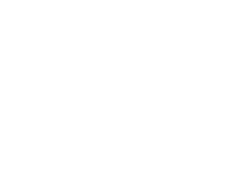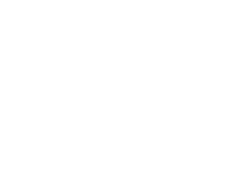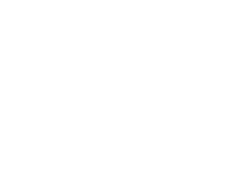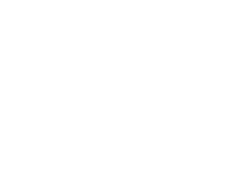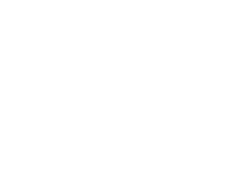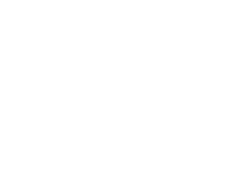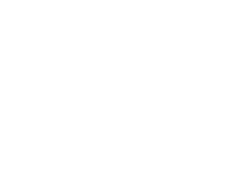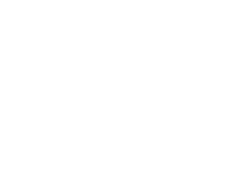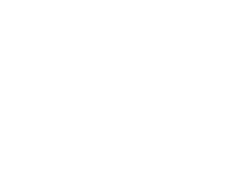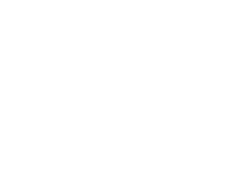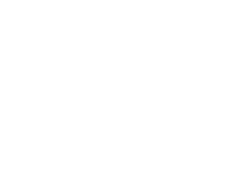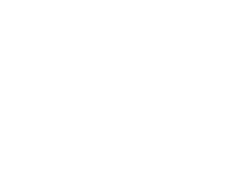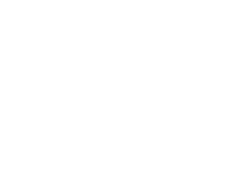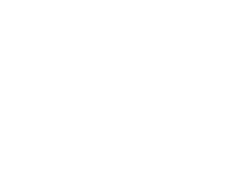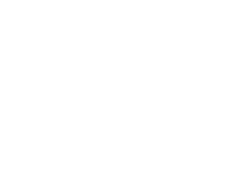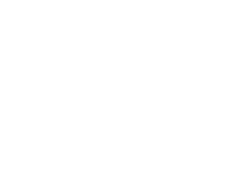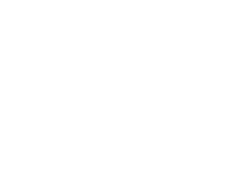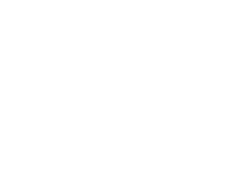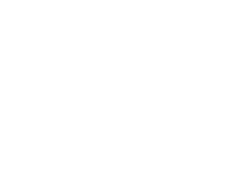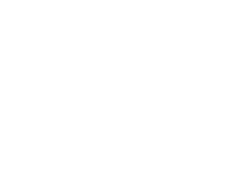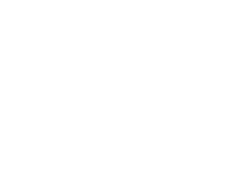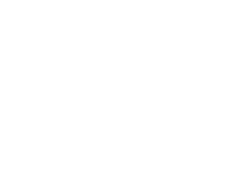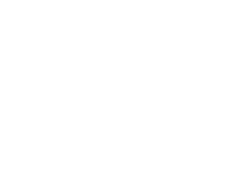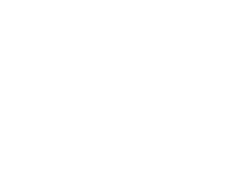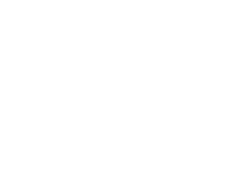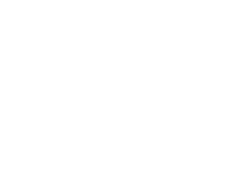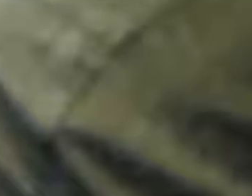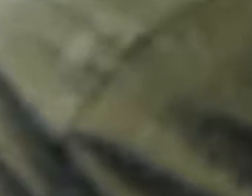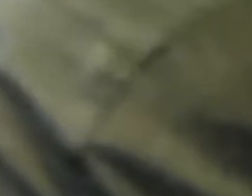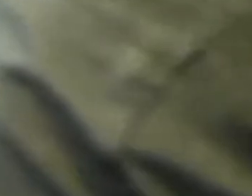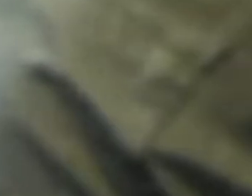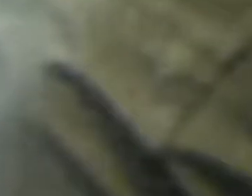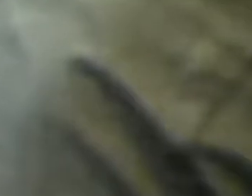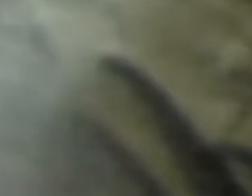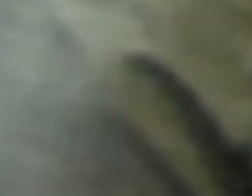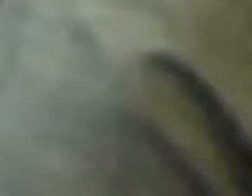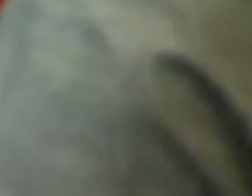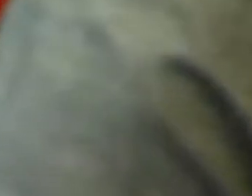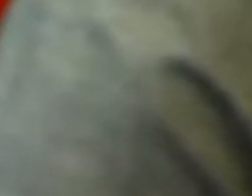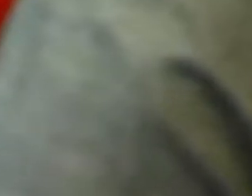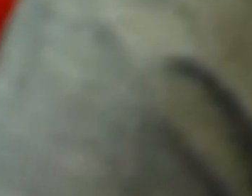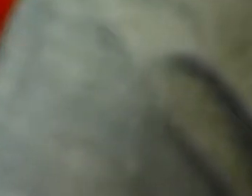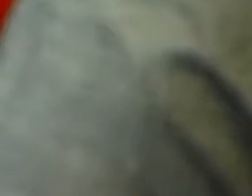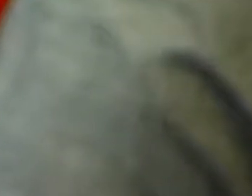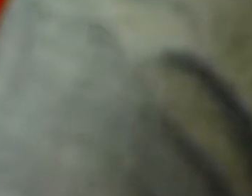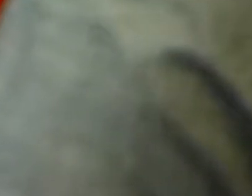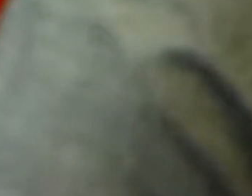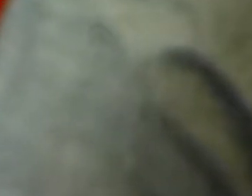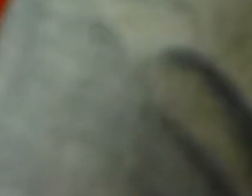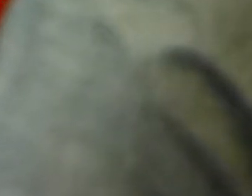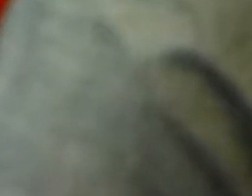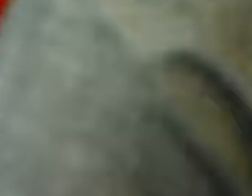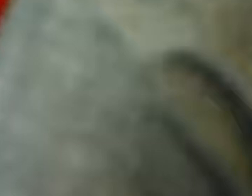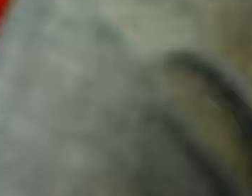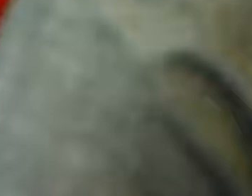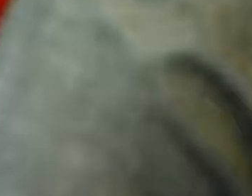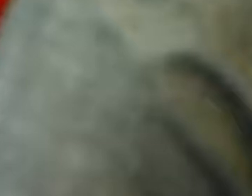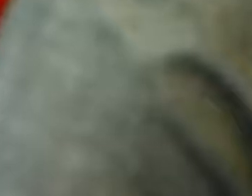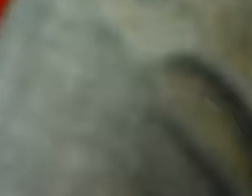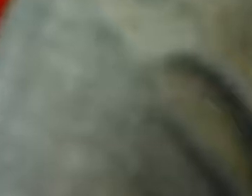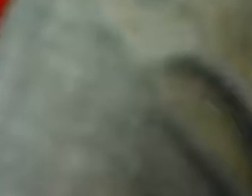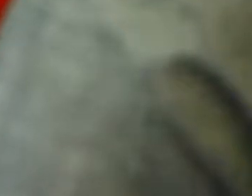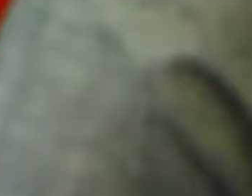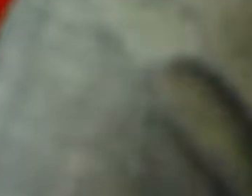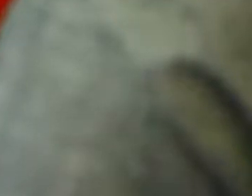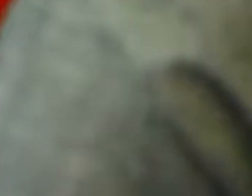the government informs you, makes the call, please put this bulletin on the air. You do that well. The second type